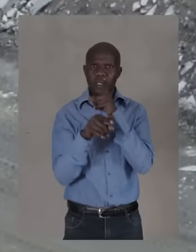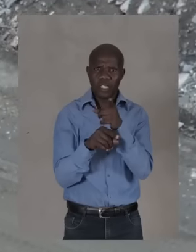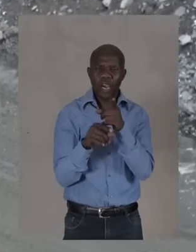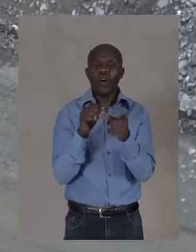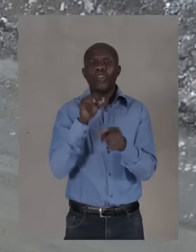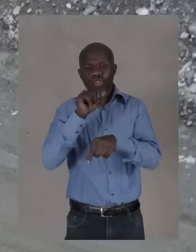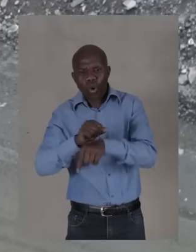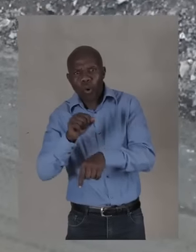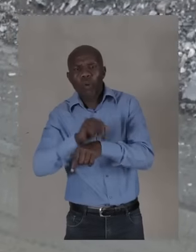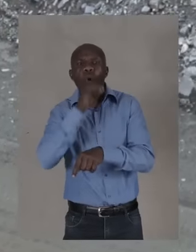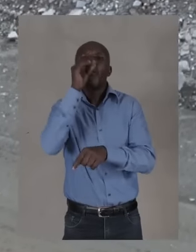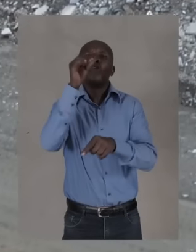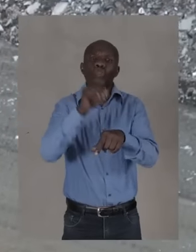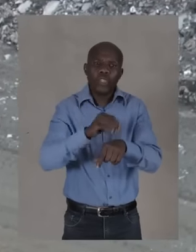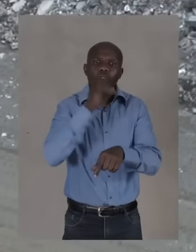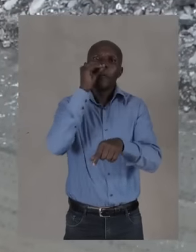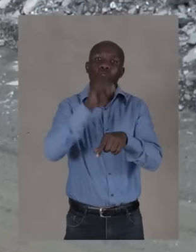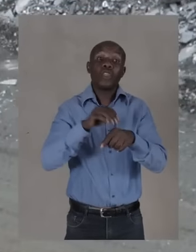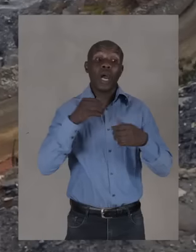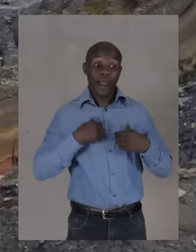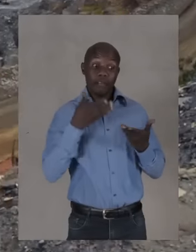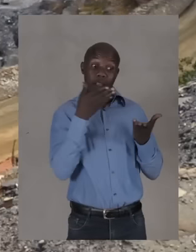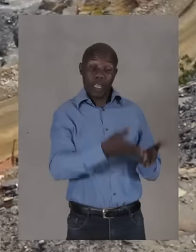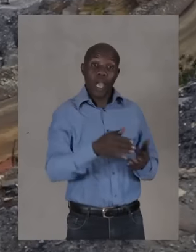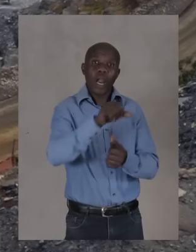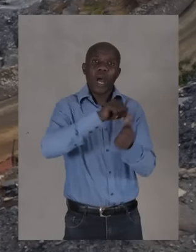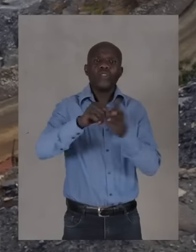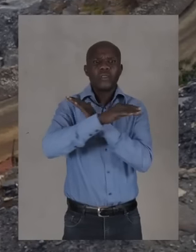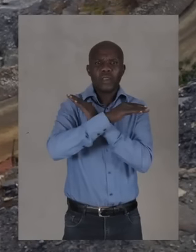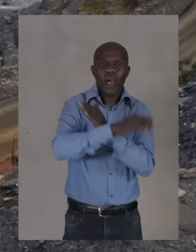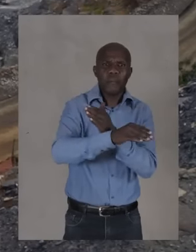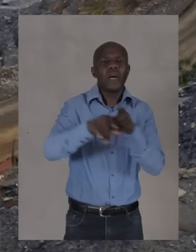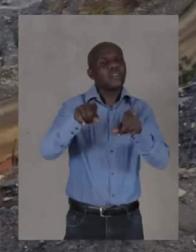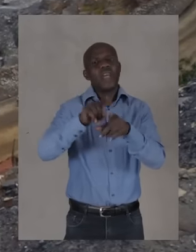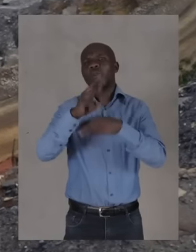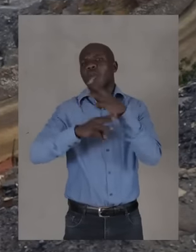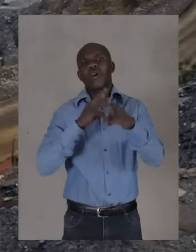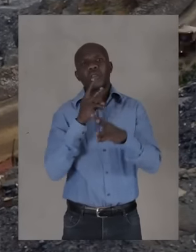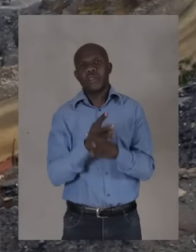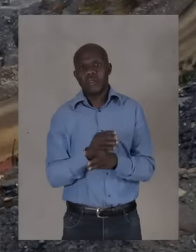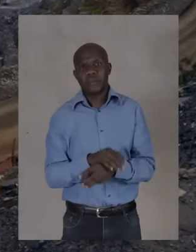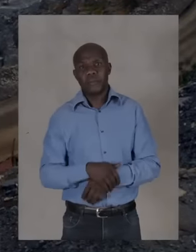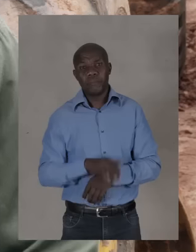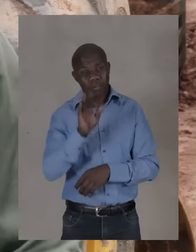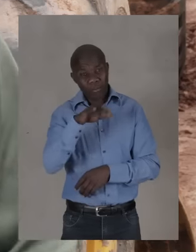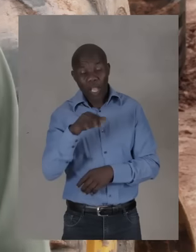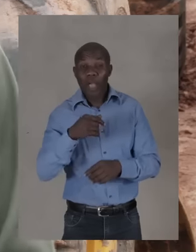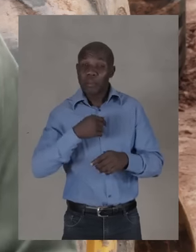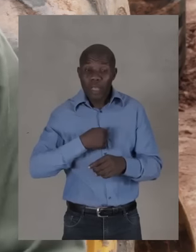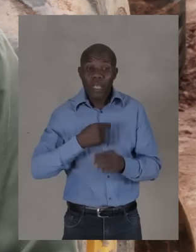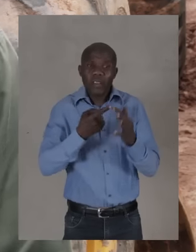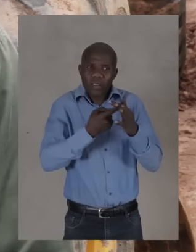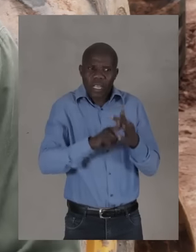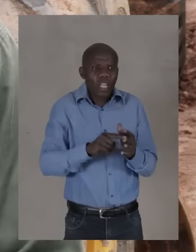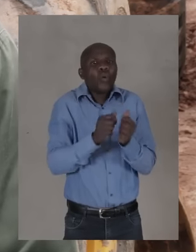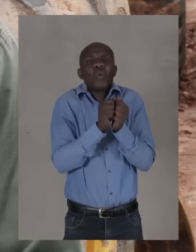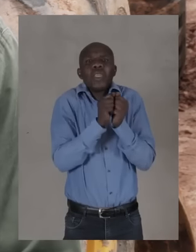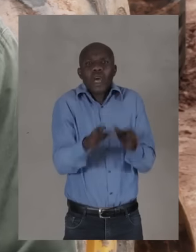a lot of job opportunities around Zambia, even around the world. I started without